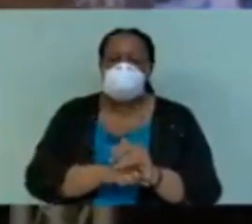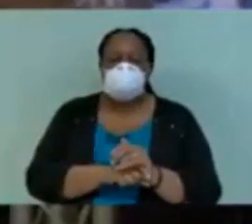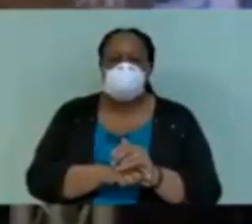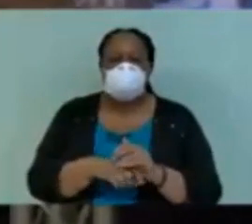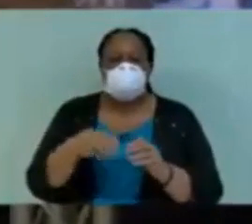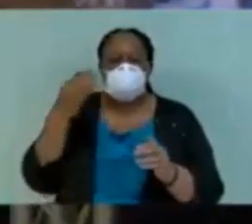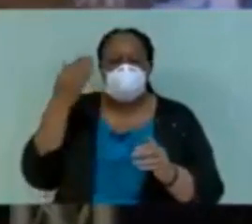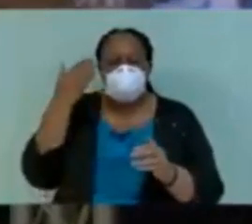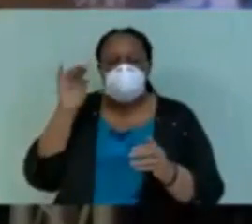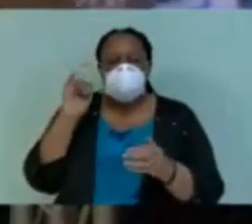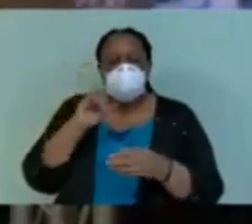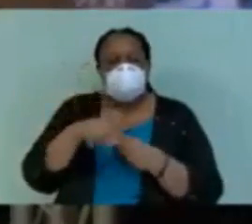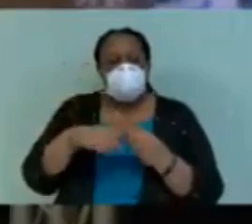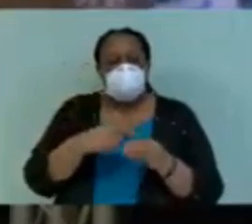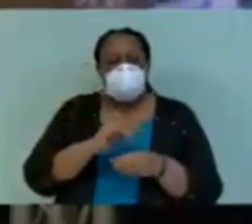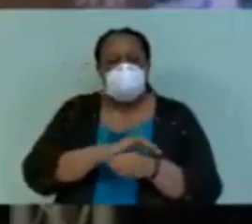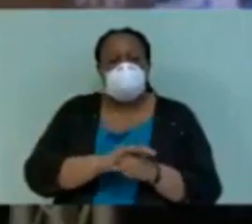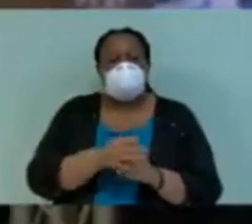of elections.